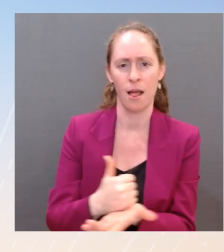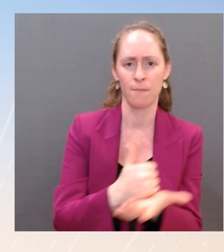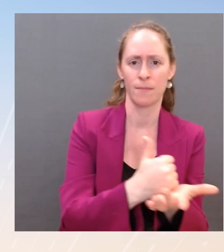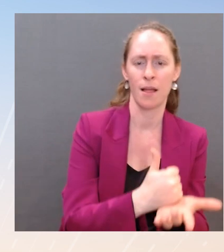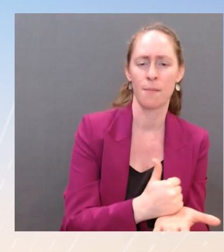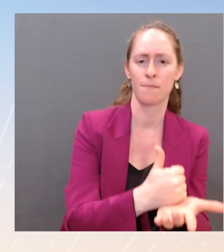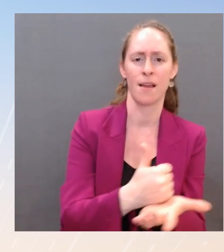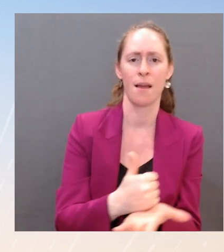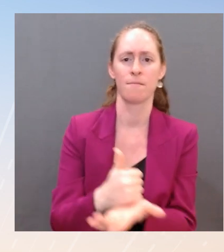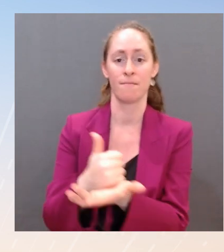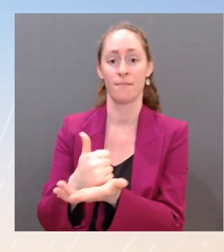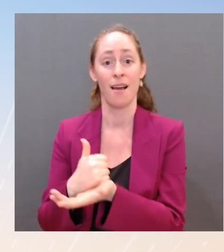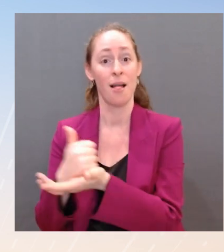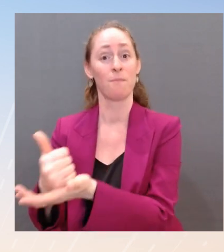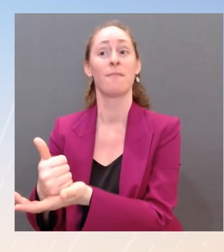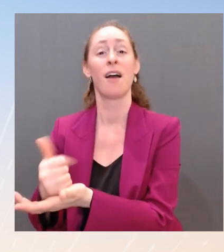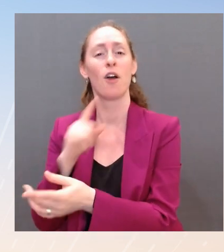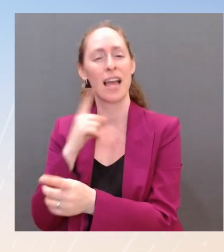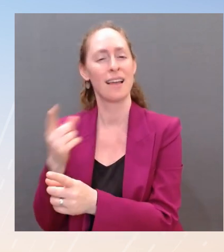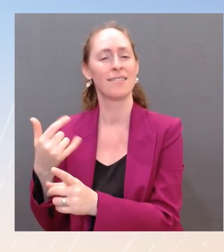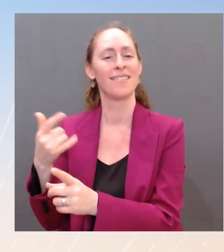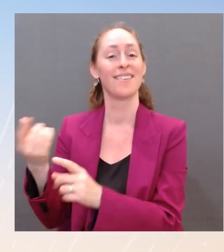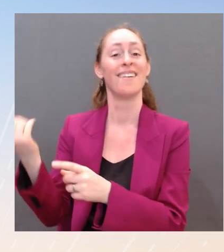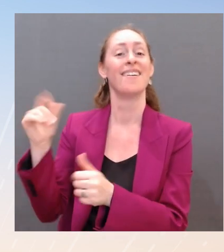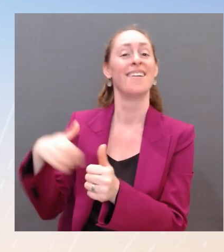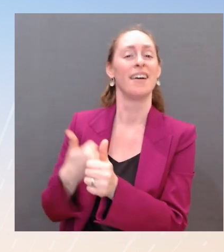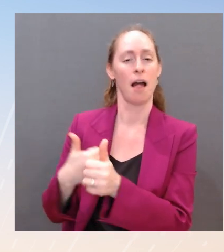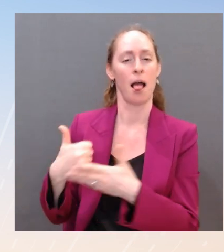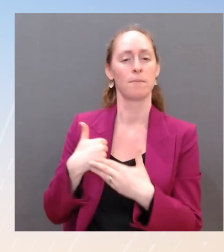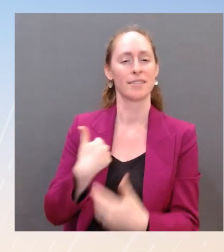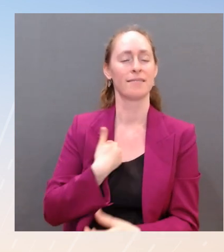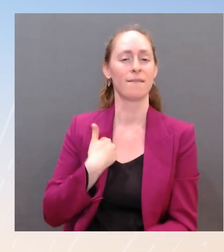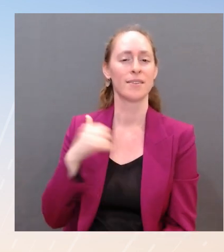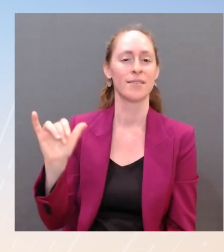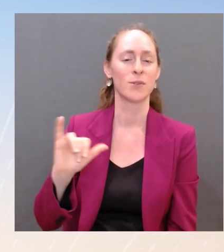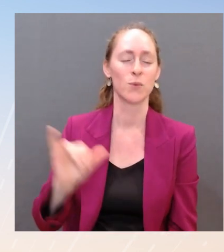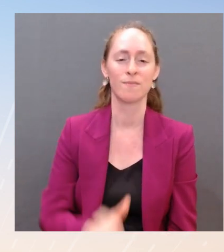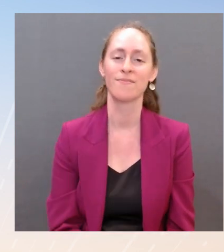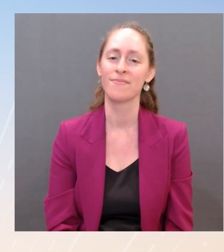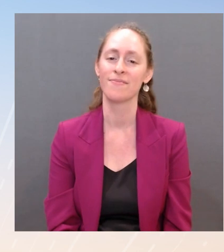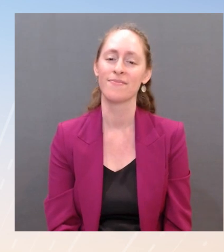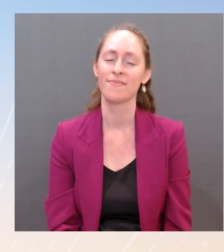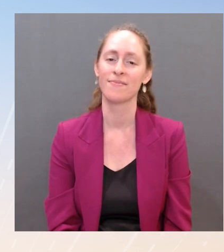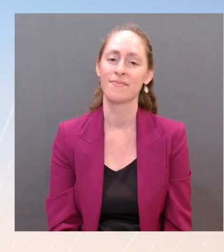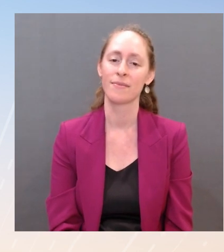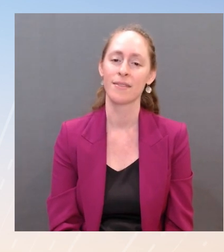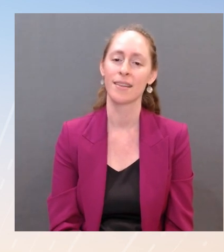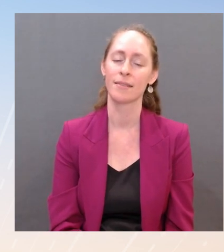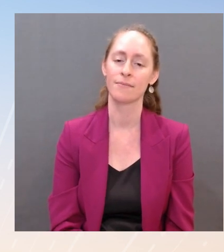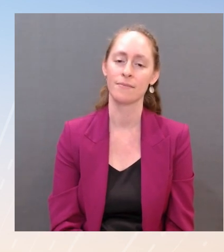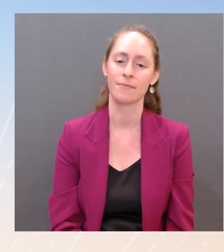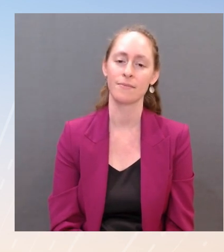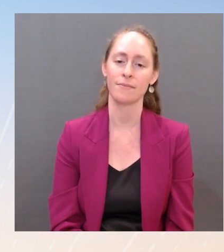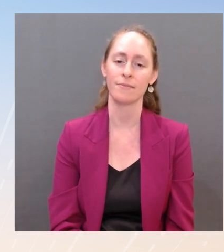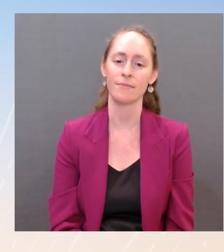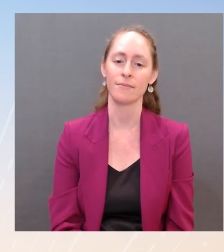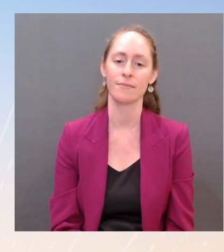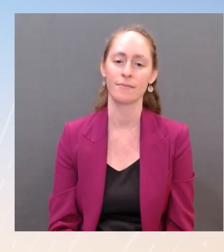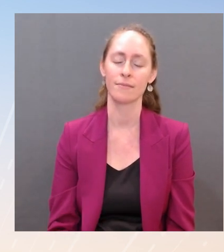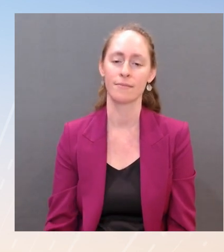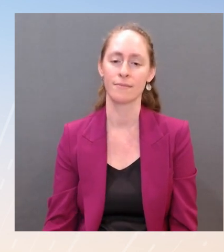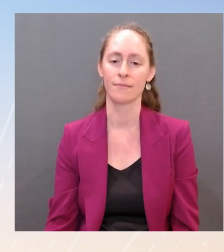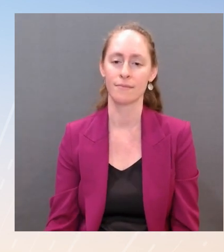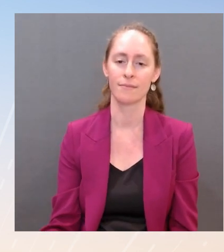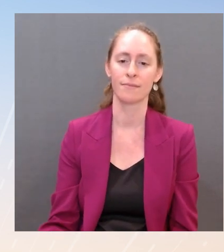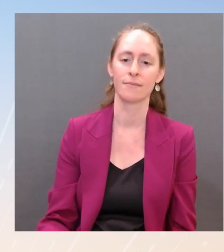well. Jorge, like for you, the power of vulnerability, you said, that really stuck with me. And you're